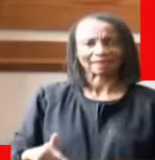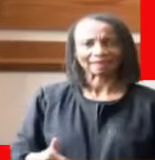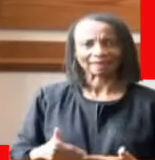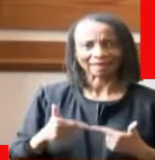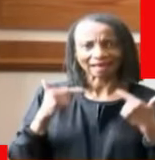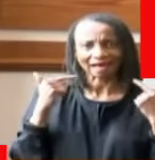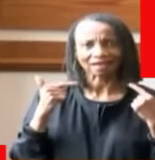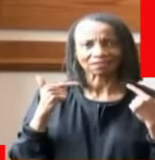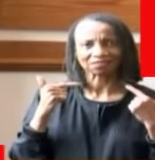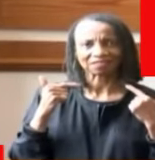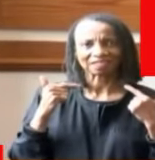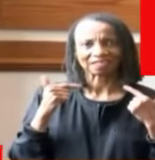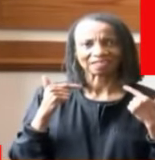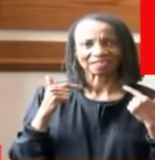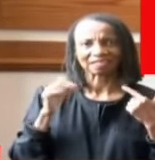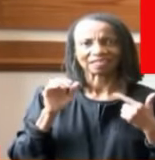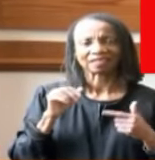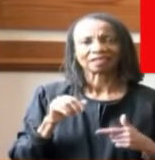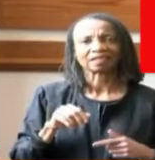book.